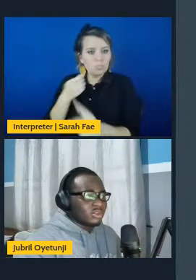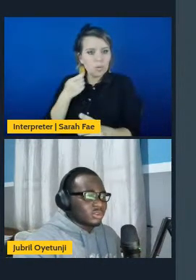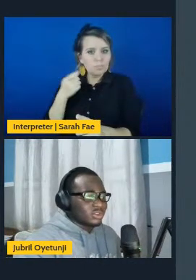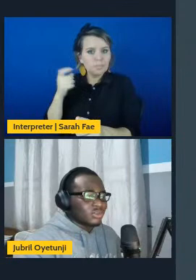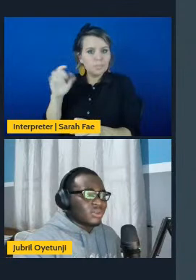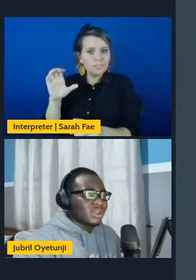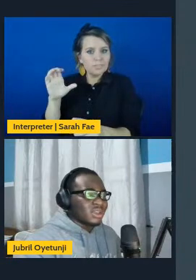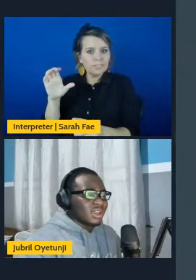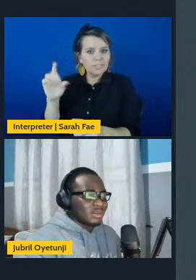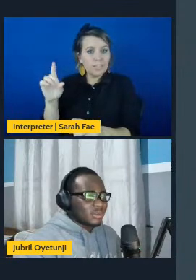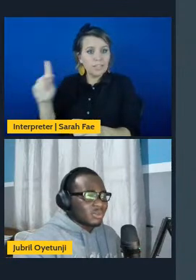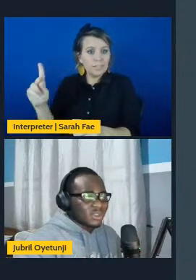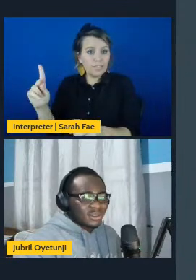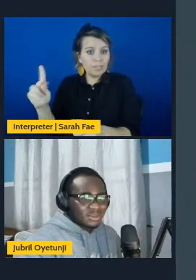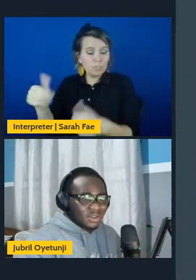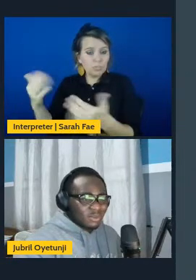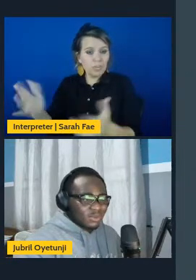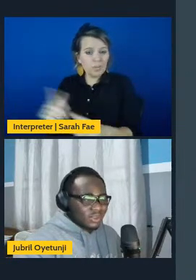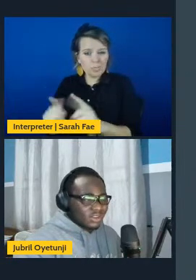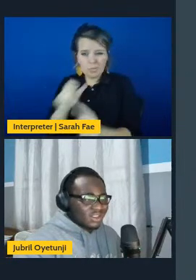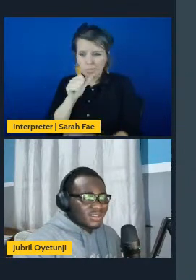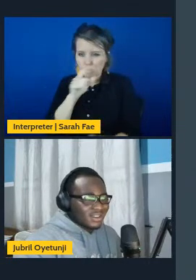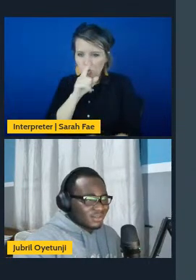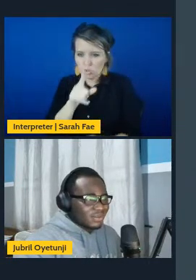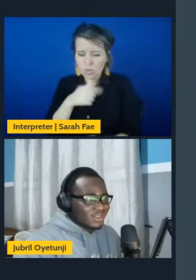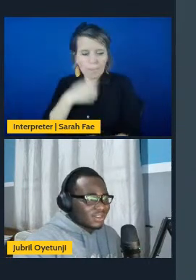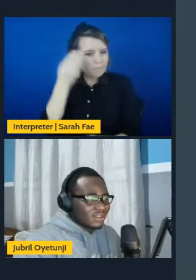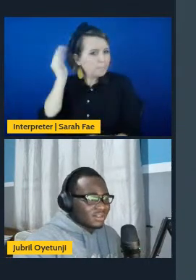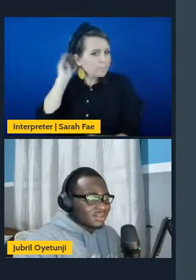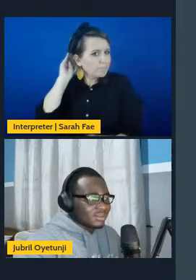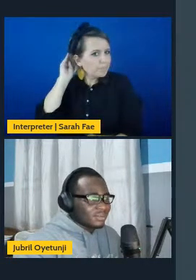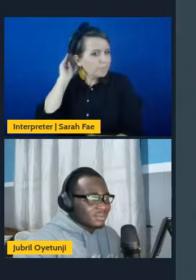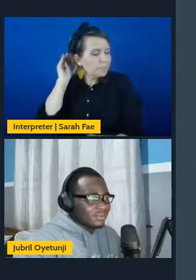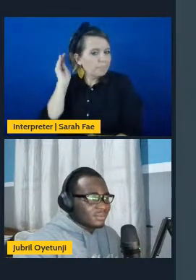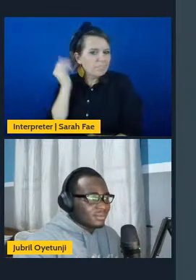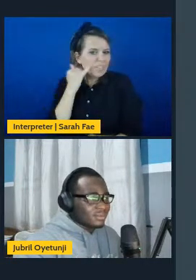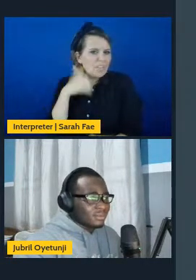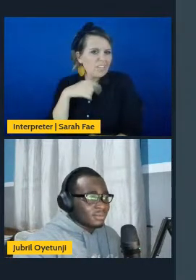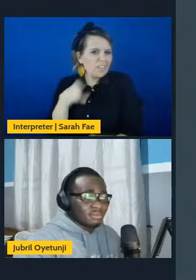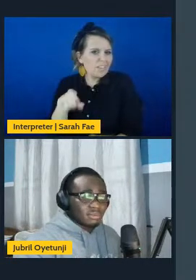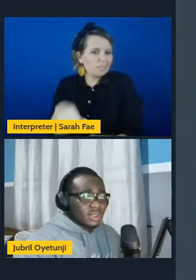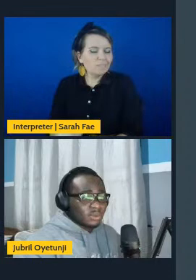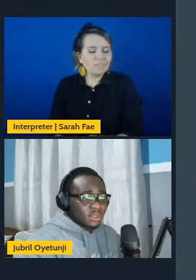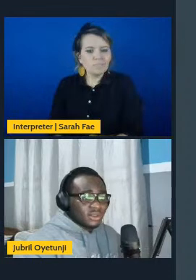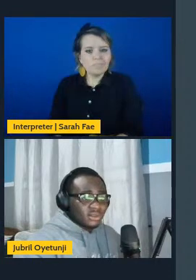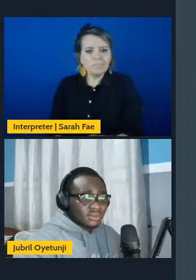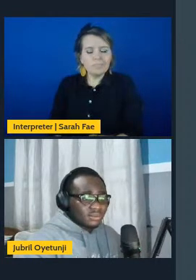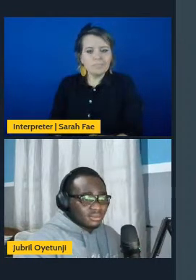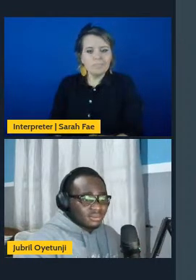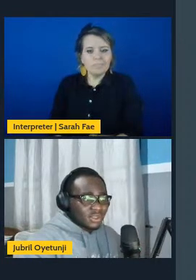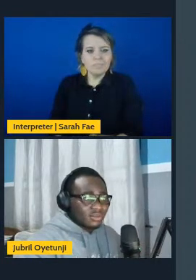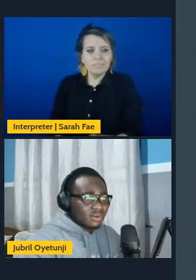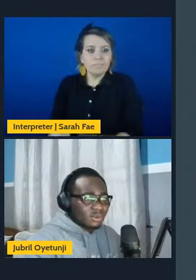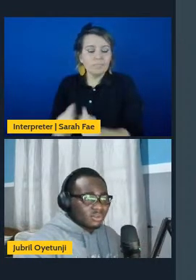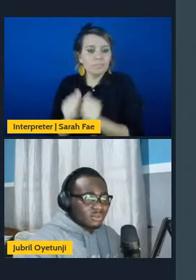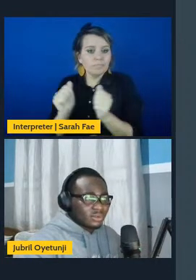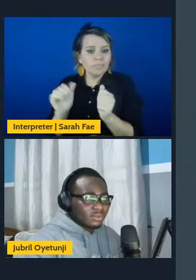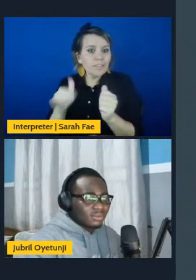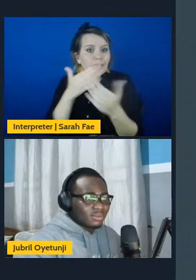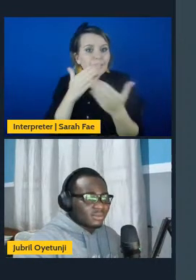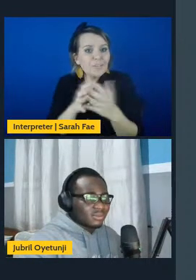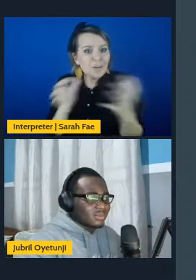not sure. So I'm keeping that in the back of my mind in case I ever really need it. And with that, thank you very much